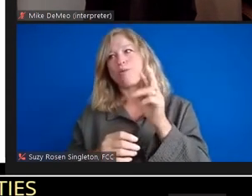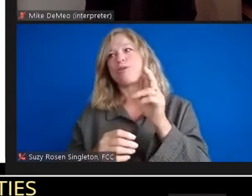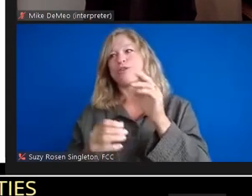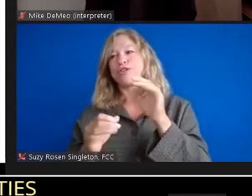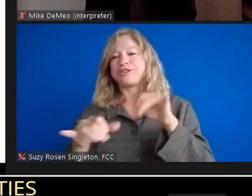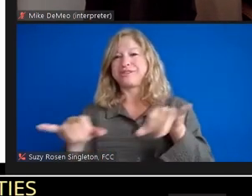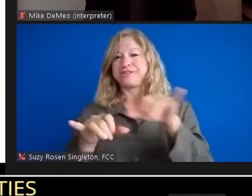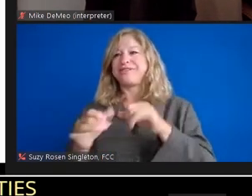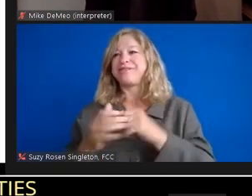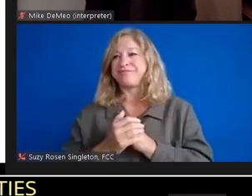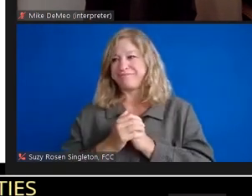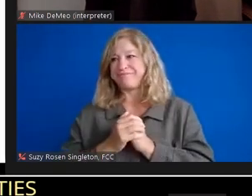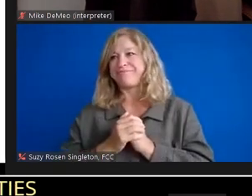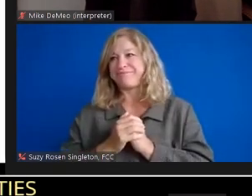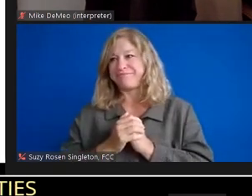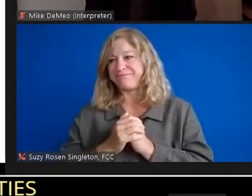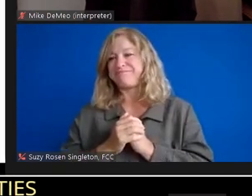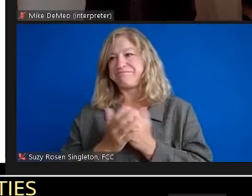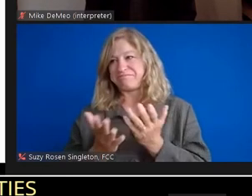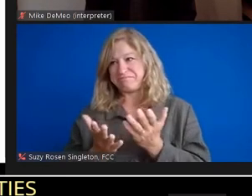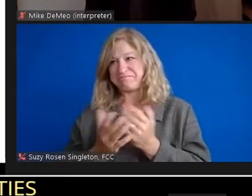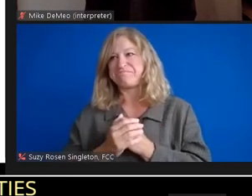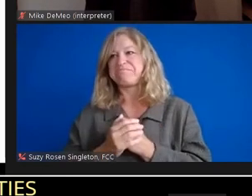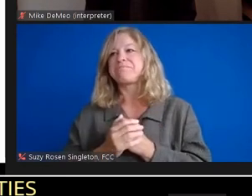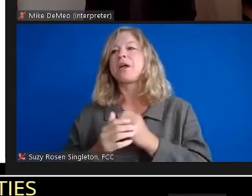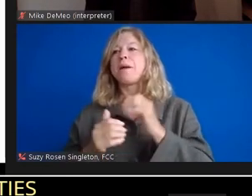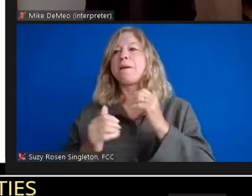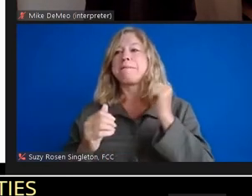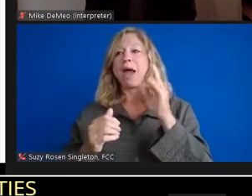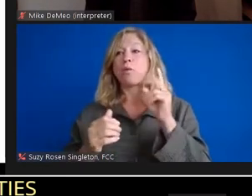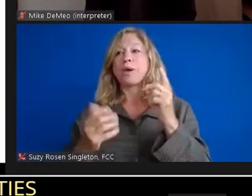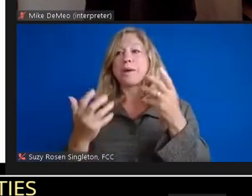as the safe harbor standard.